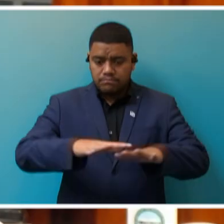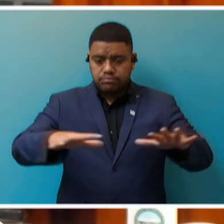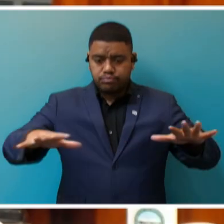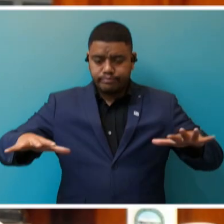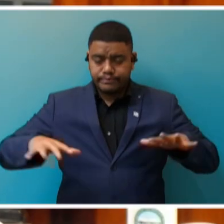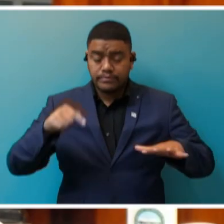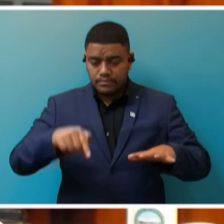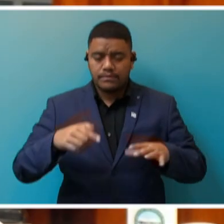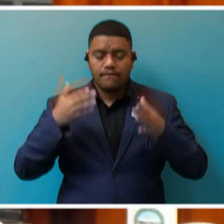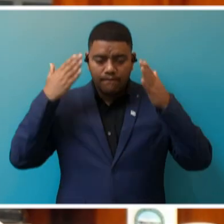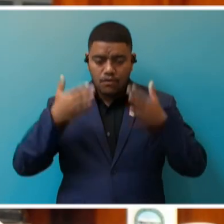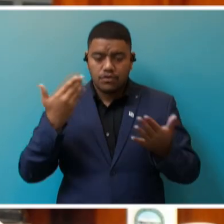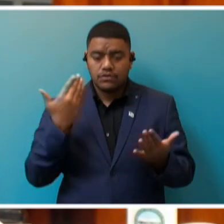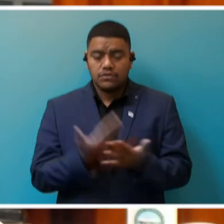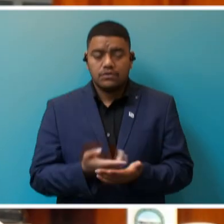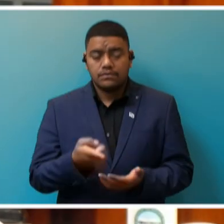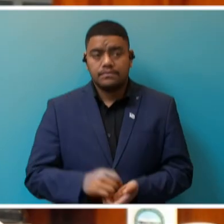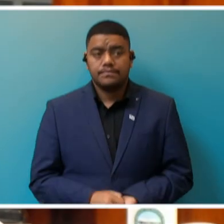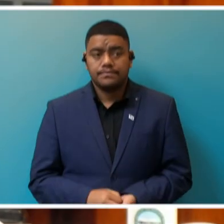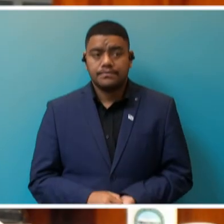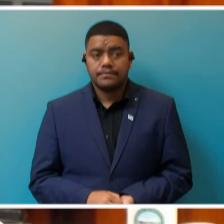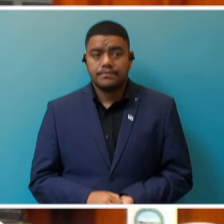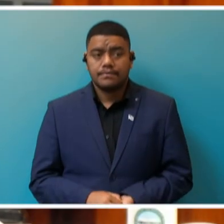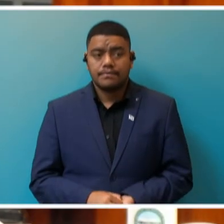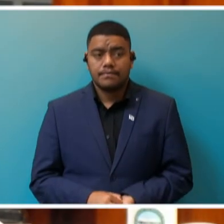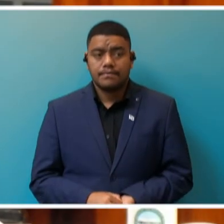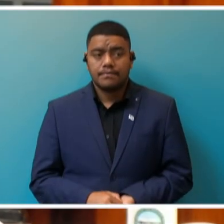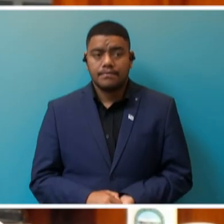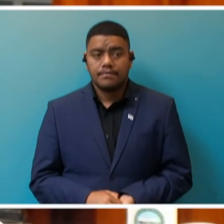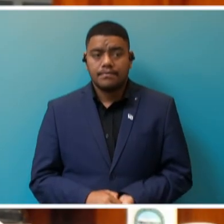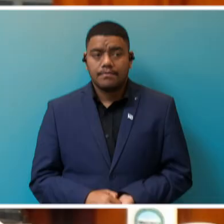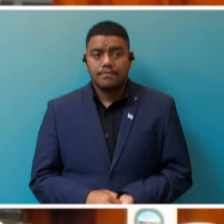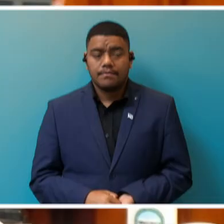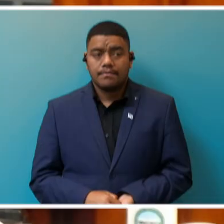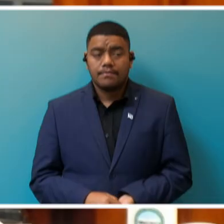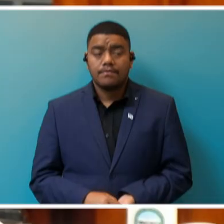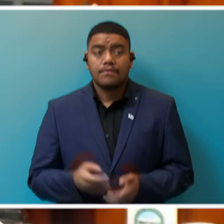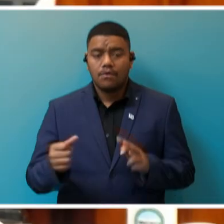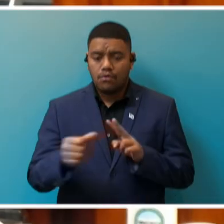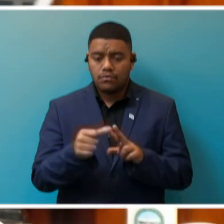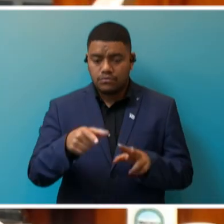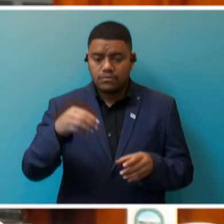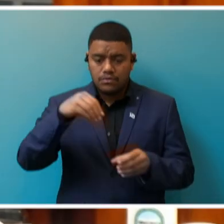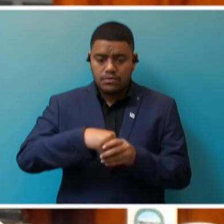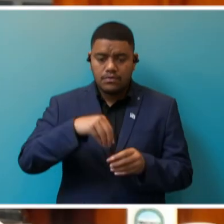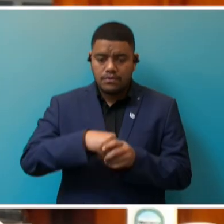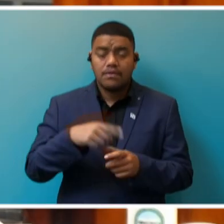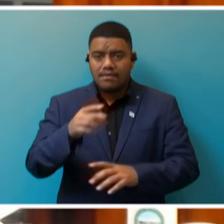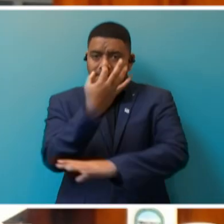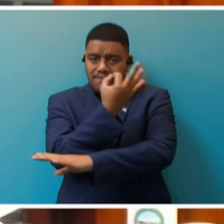particularly acquired as a sanatorium for the colony, but it also included a forestry